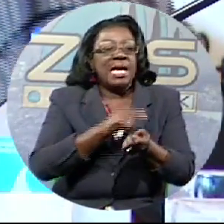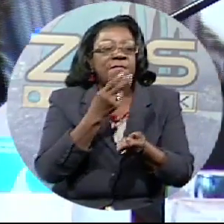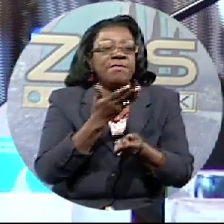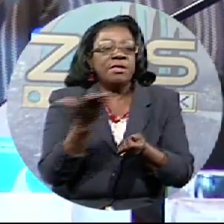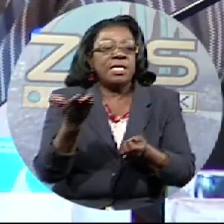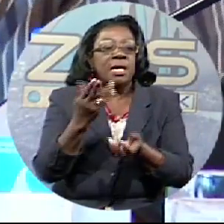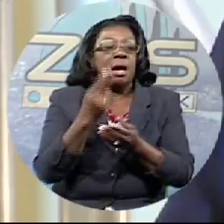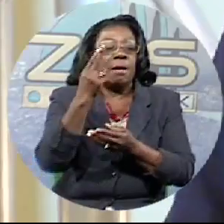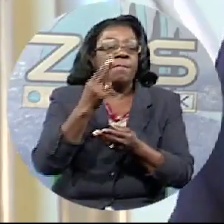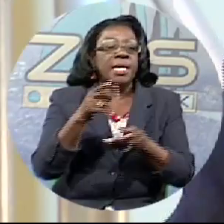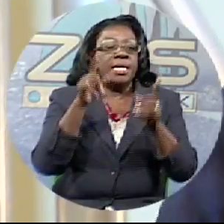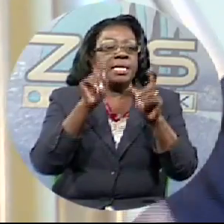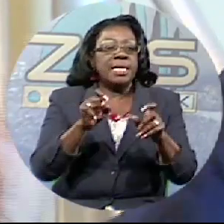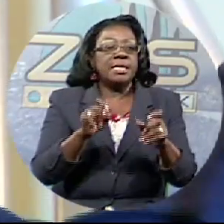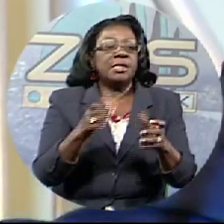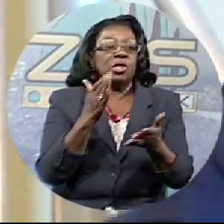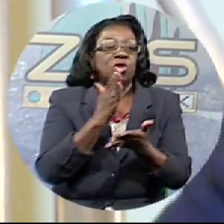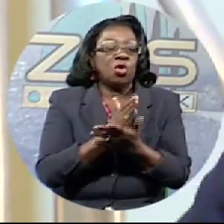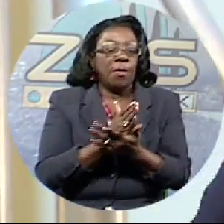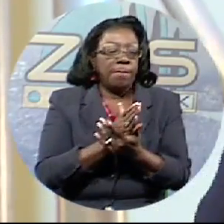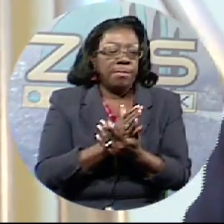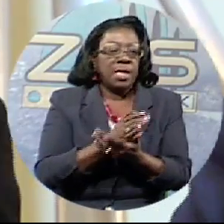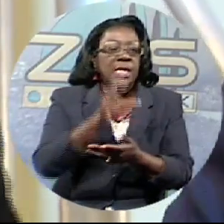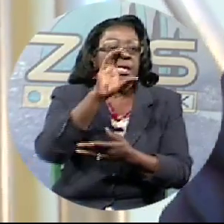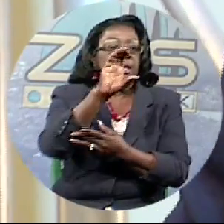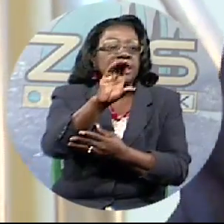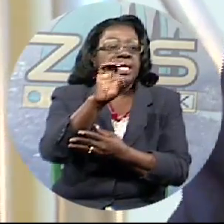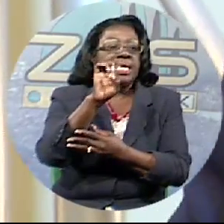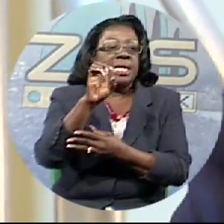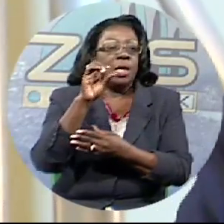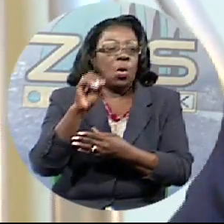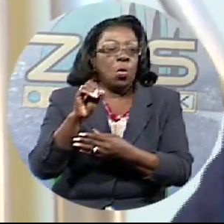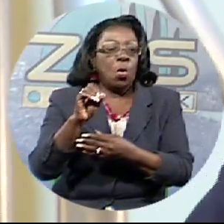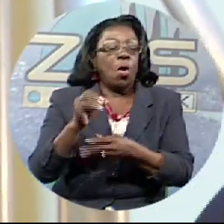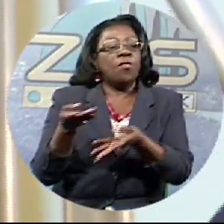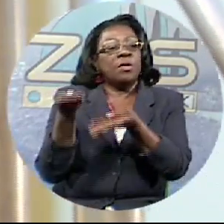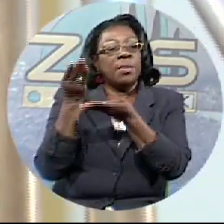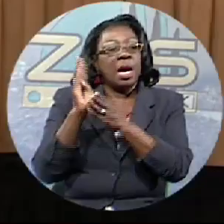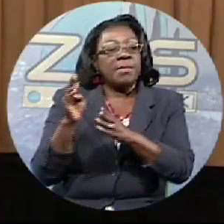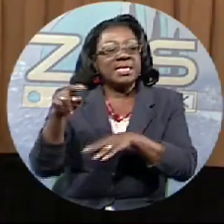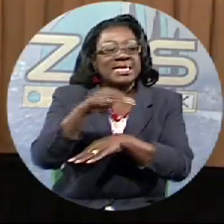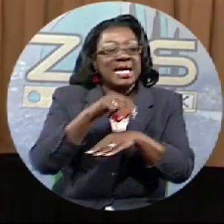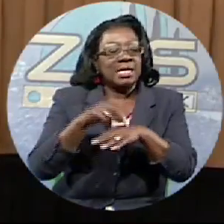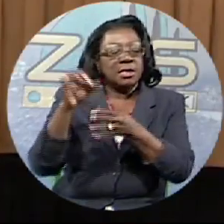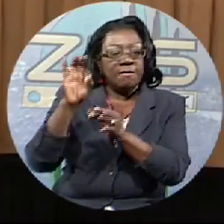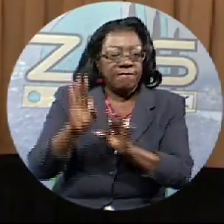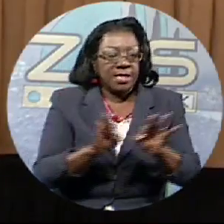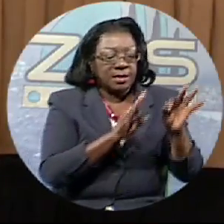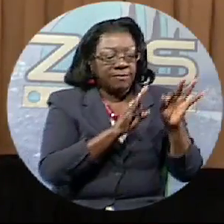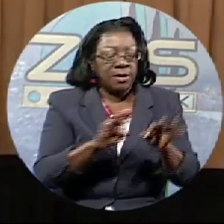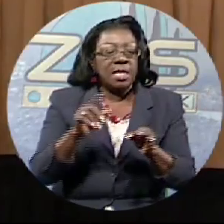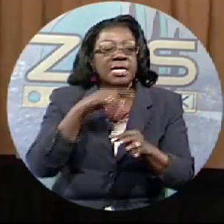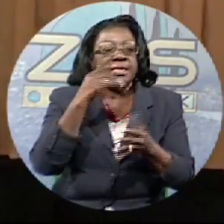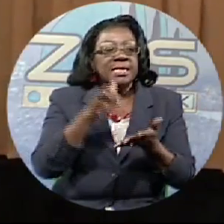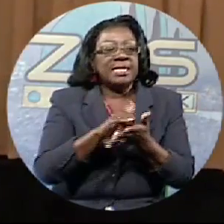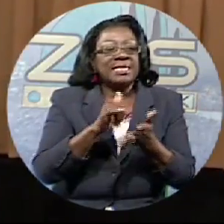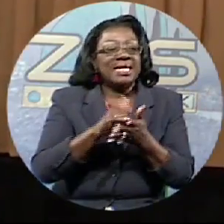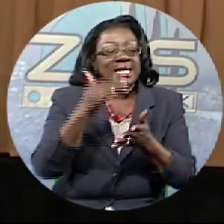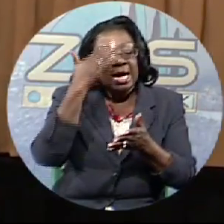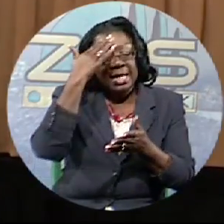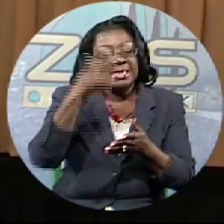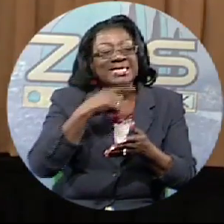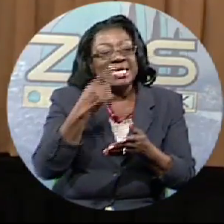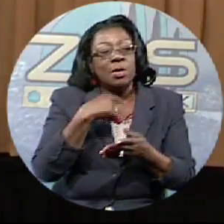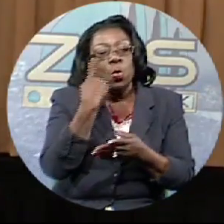It needs to stop. CEO of the Bahamas National Festival Commission, Roscoe Dames, said he could not disclose the headliner before negotiations